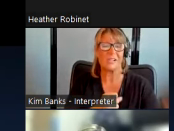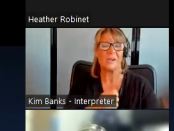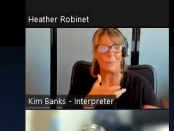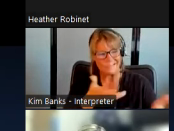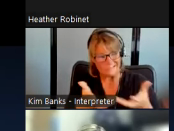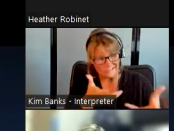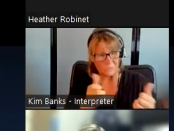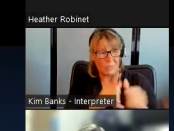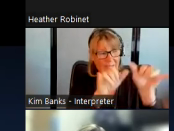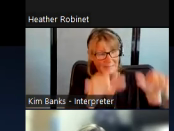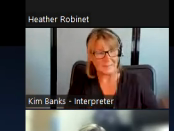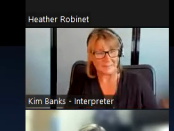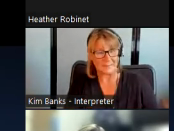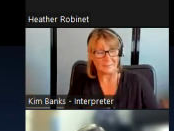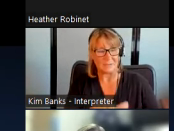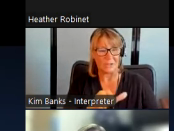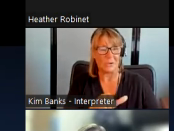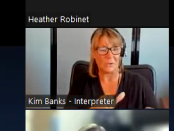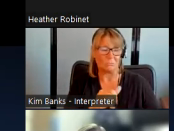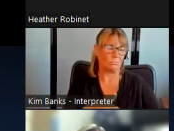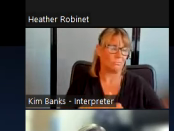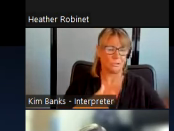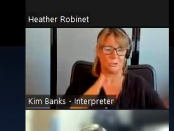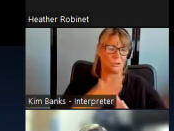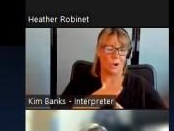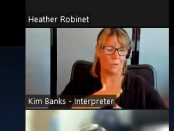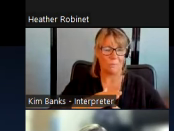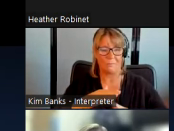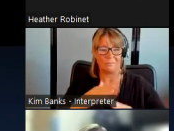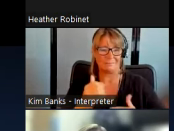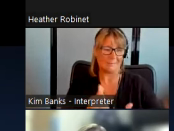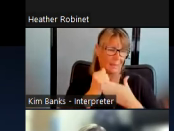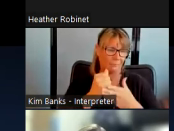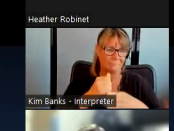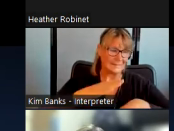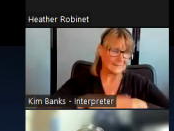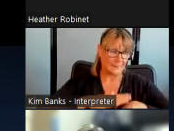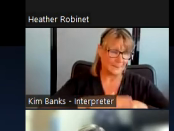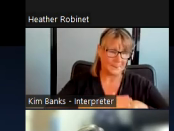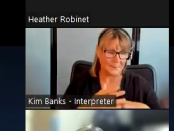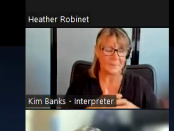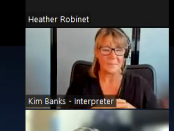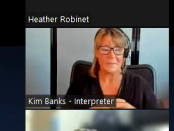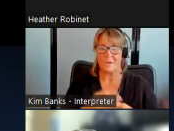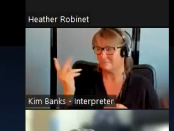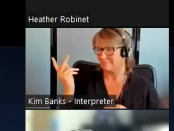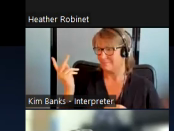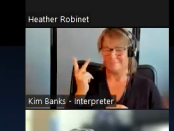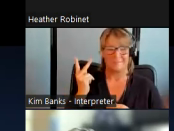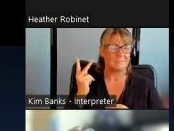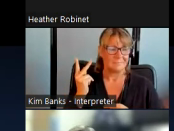this system. Both Barb and I have been around long enough that we were here,